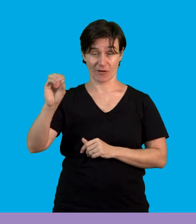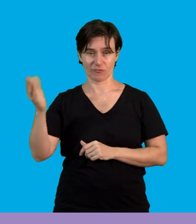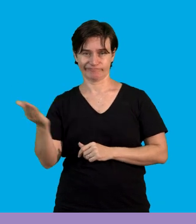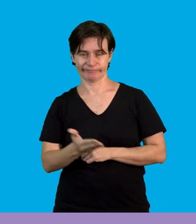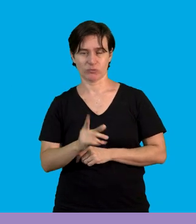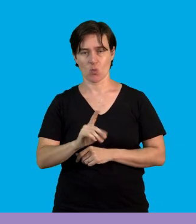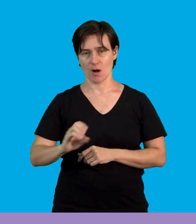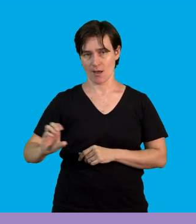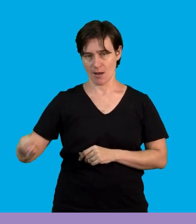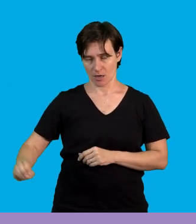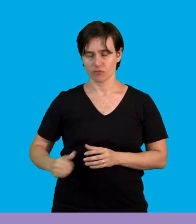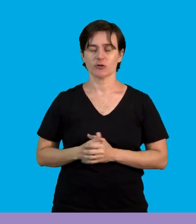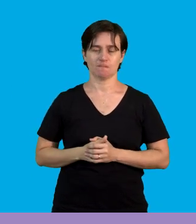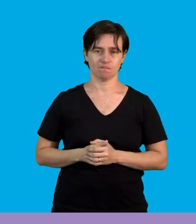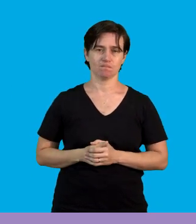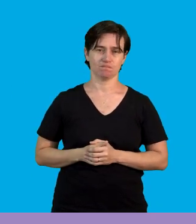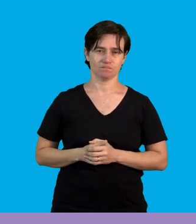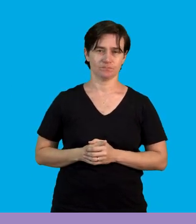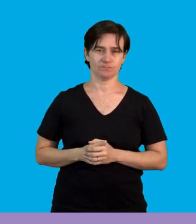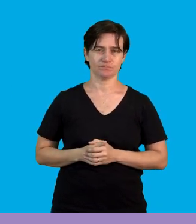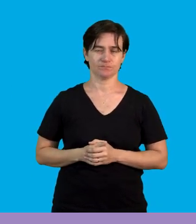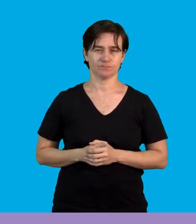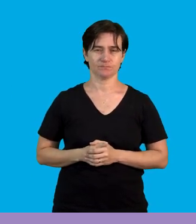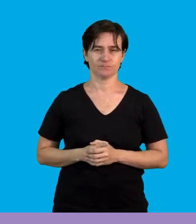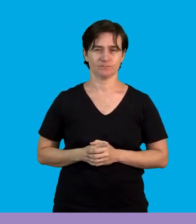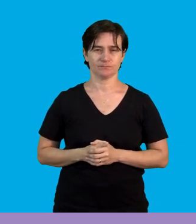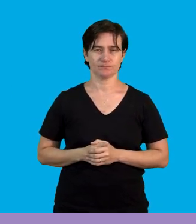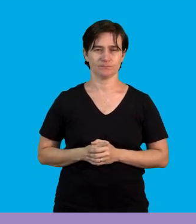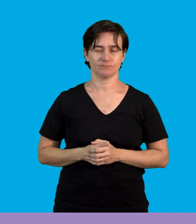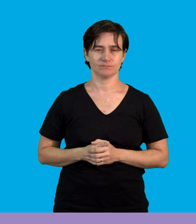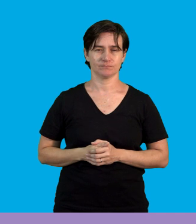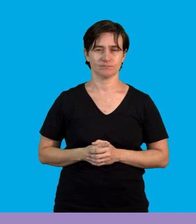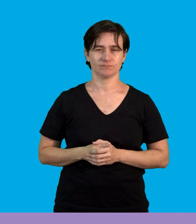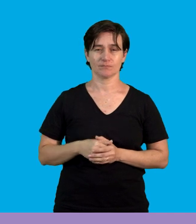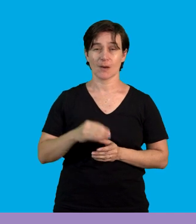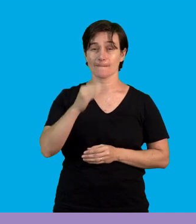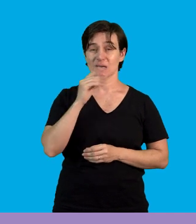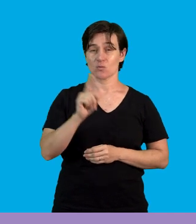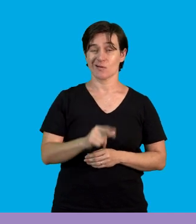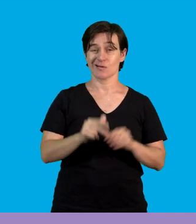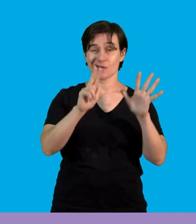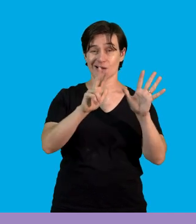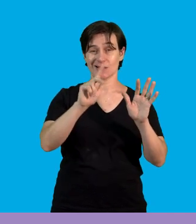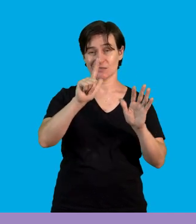100. So let's divide that by our denominator, which is 100, and it gives